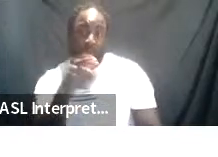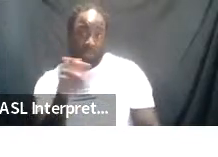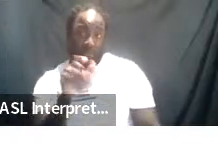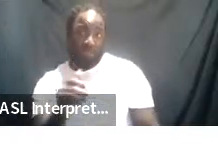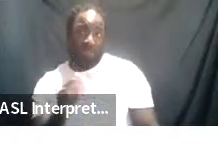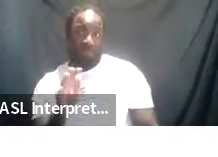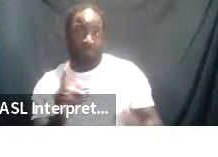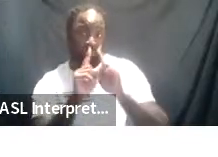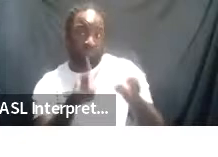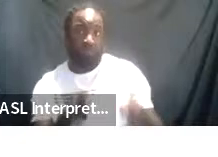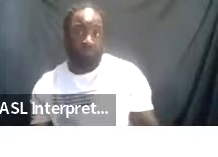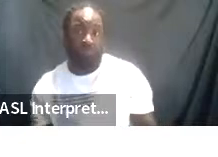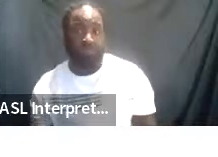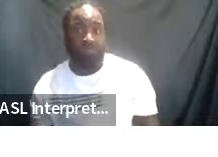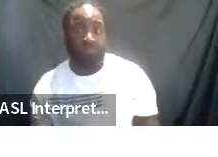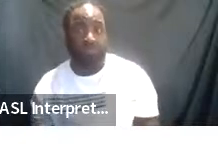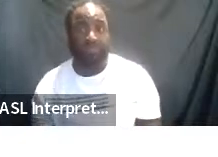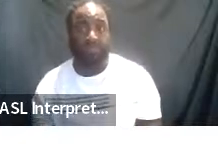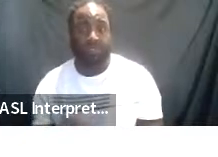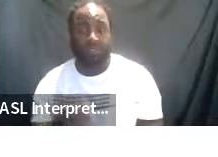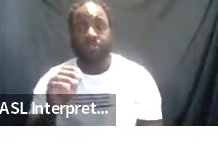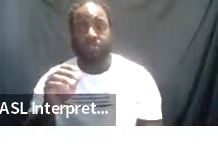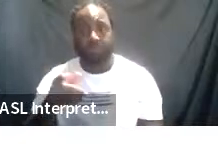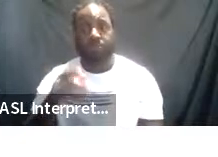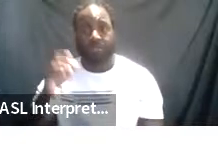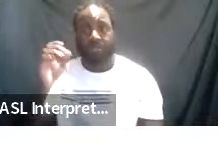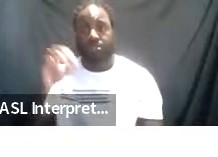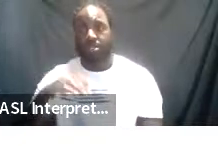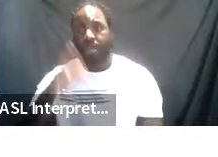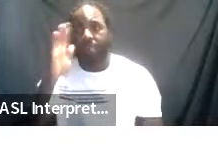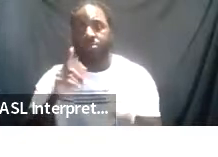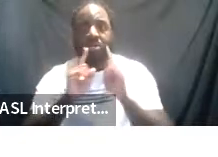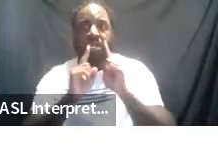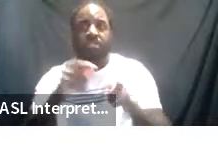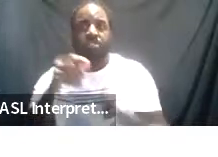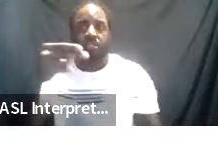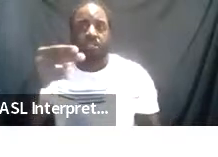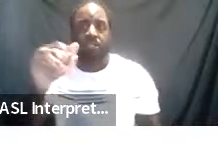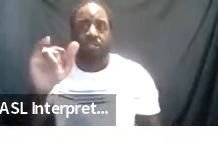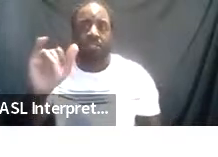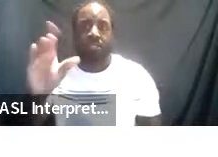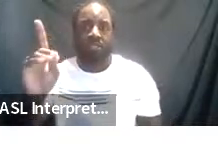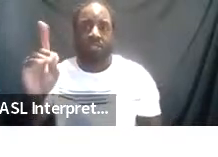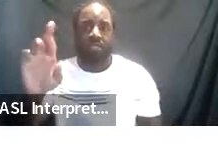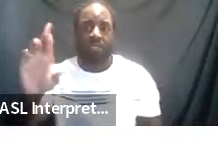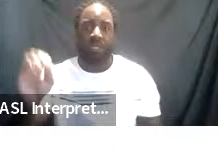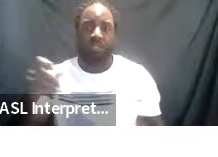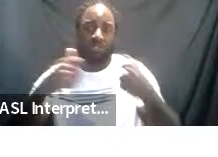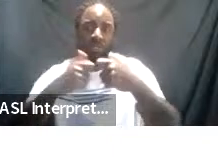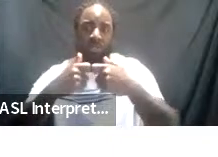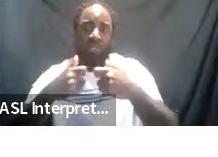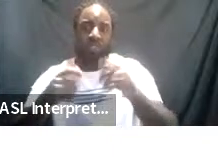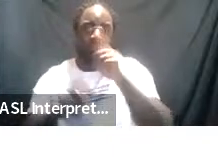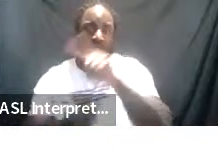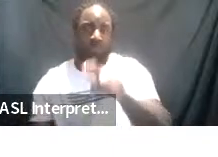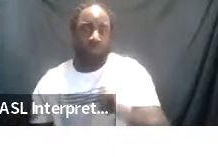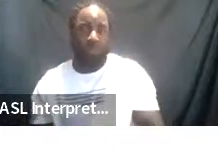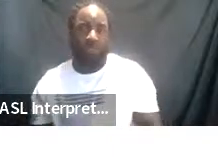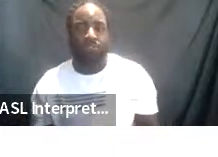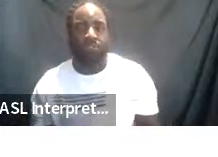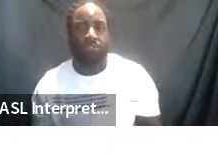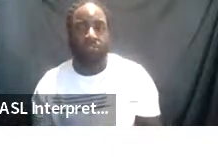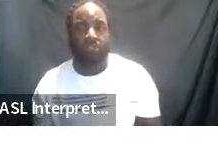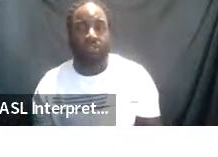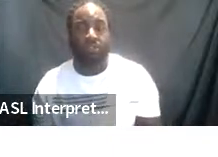I'm happy to take the hydro question. It's a great question. It's an interesting project, and we're closely following the work not just of